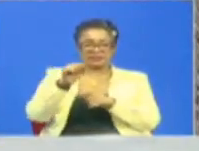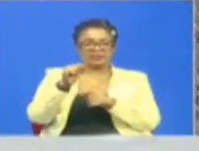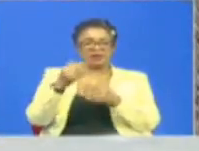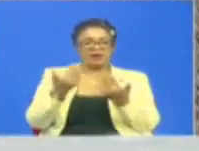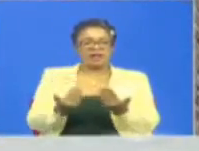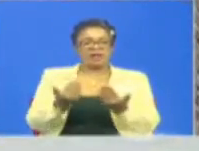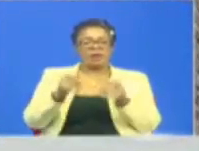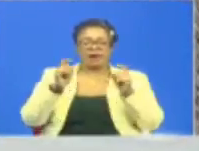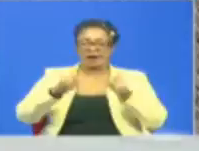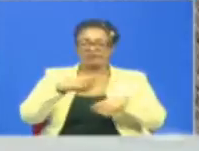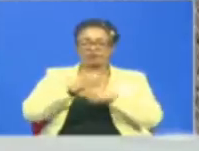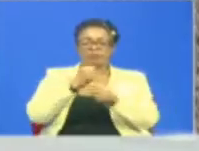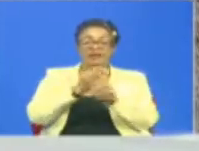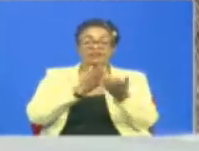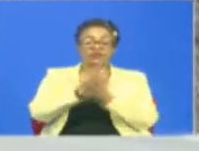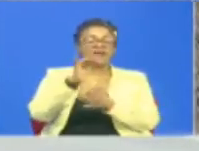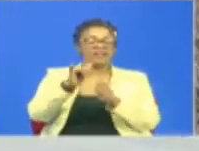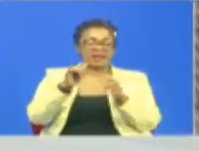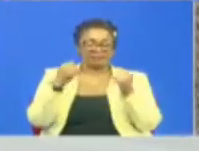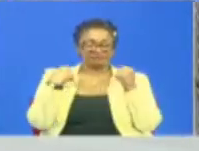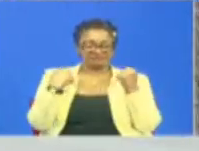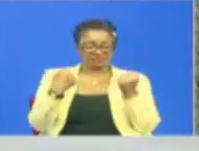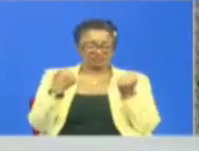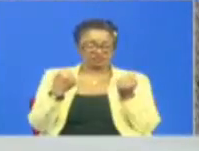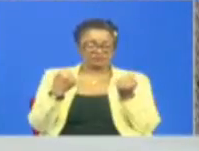have to ensure they remain fit.